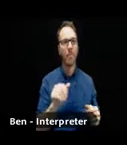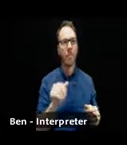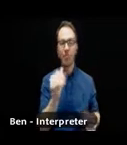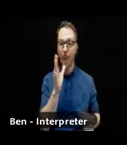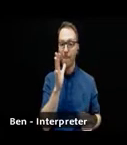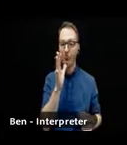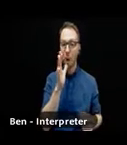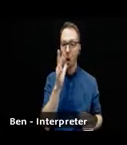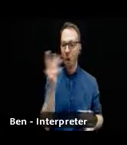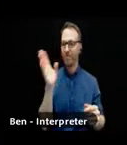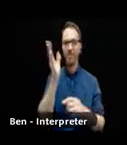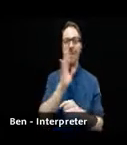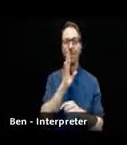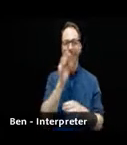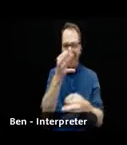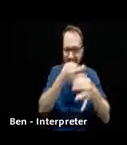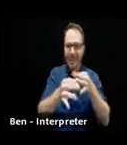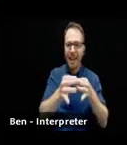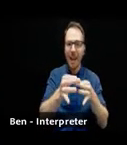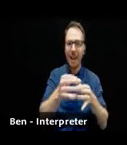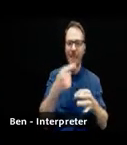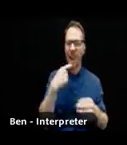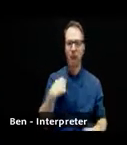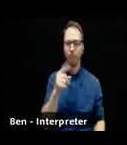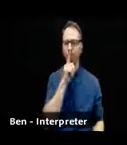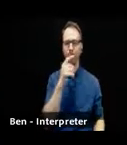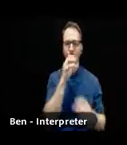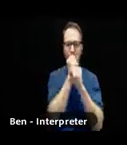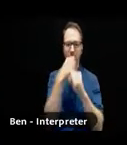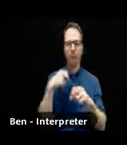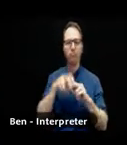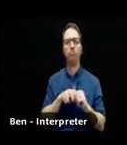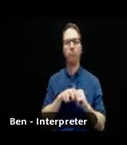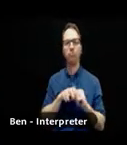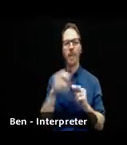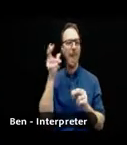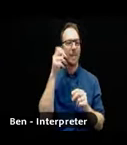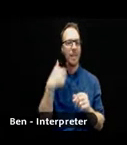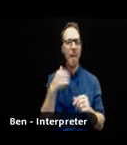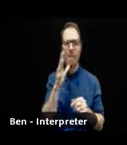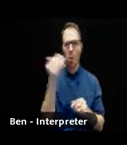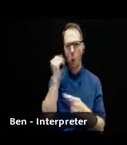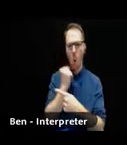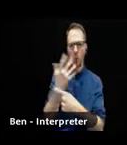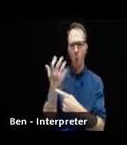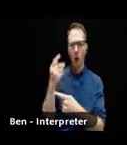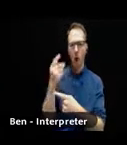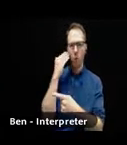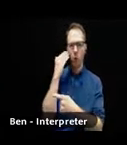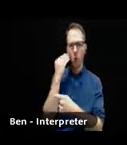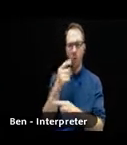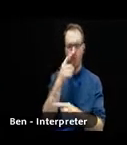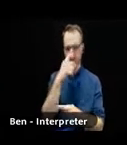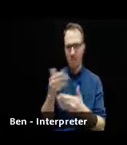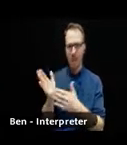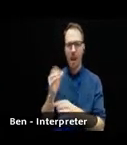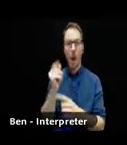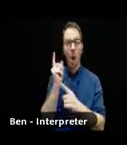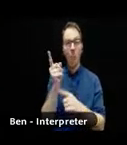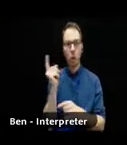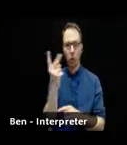speak instead of her, she said, I'm not going to say anything. I just want to sit there and listen. My mother knows what I want him to know. And the minute she